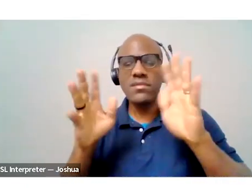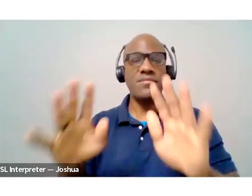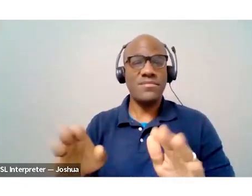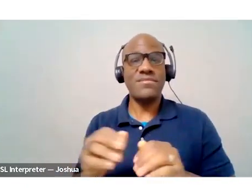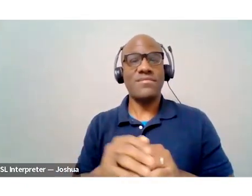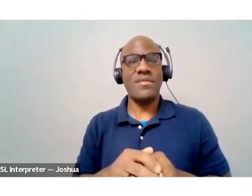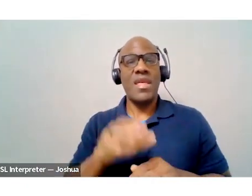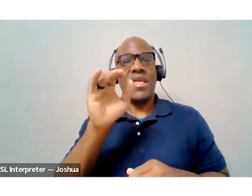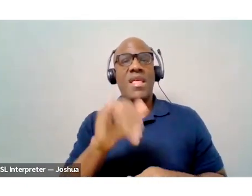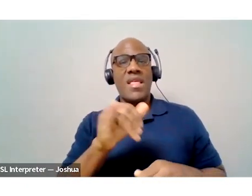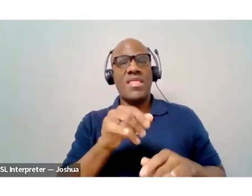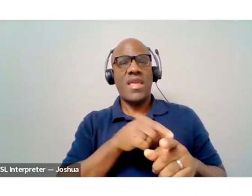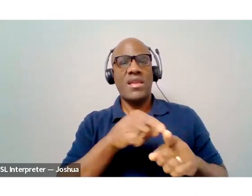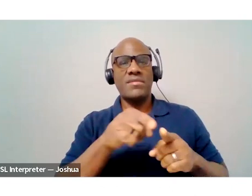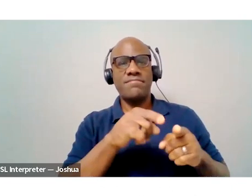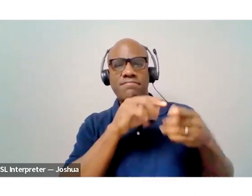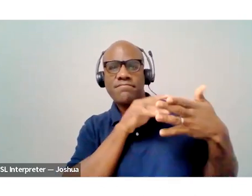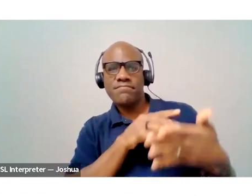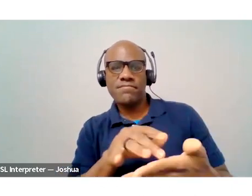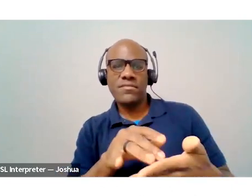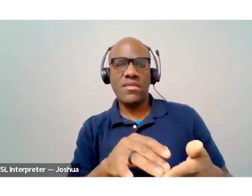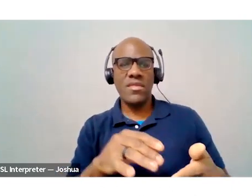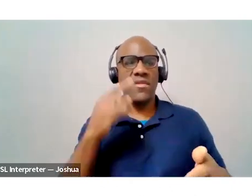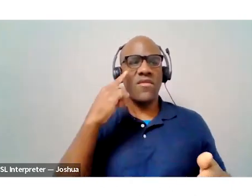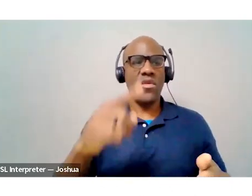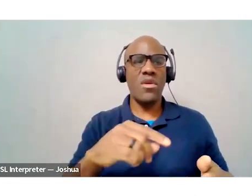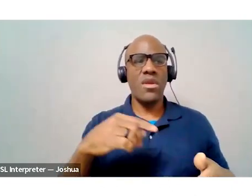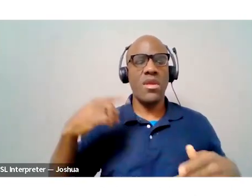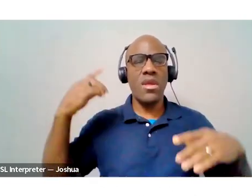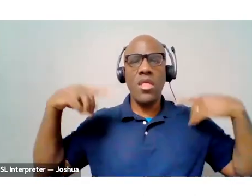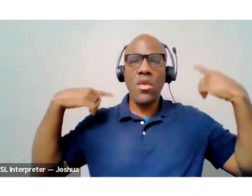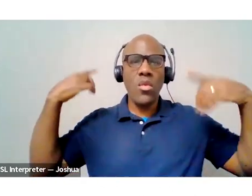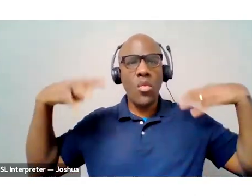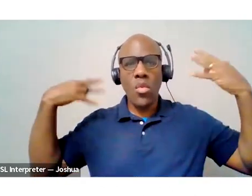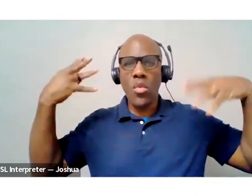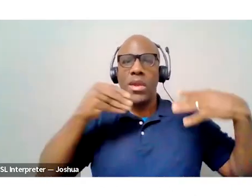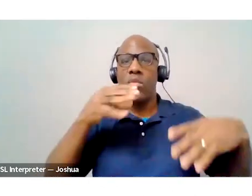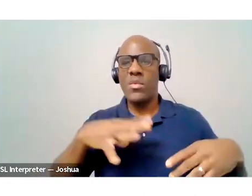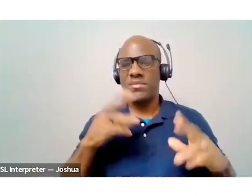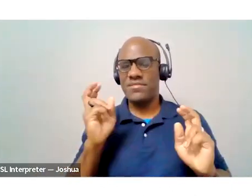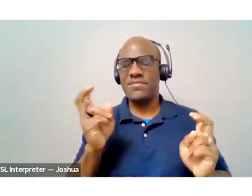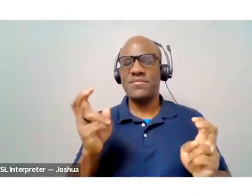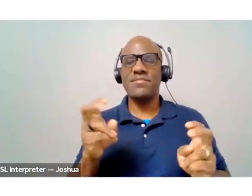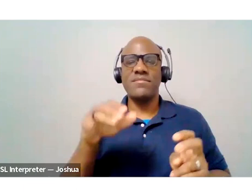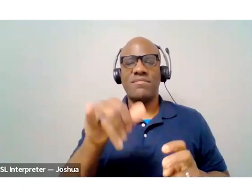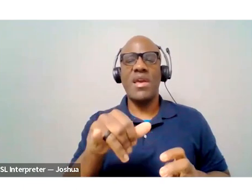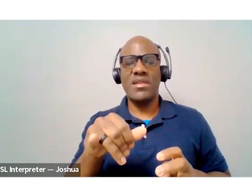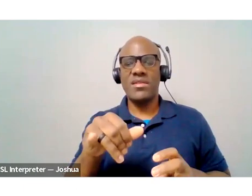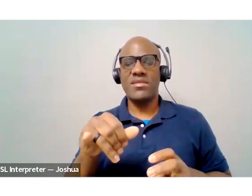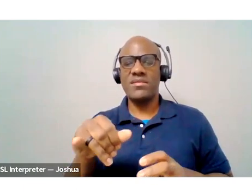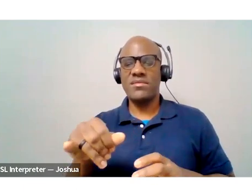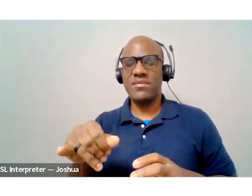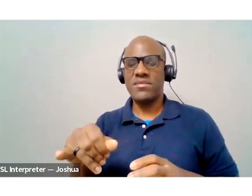field of study of the wild woman that just gendered the body of the femme